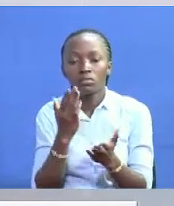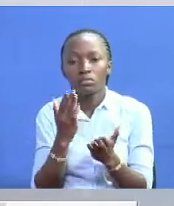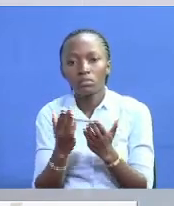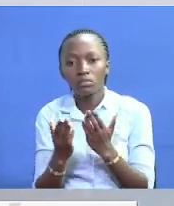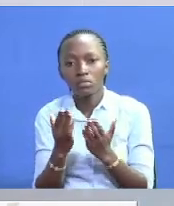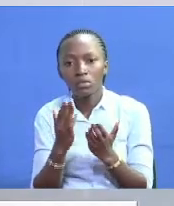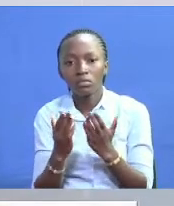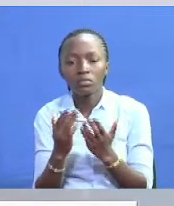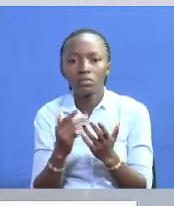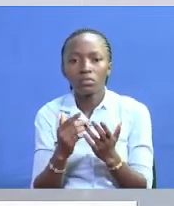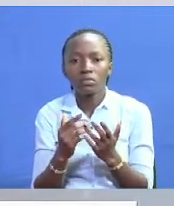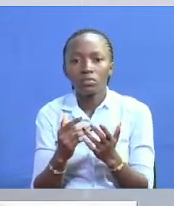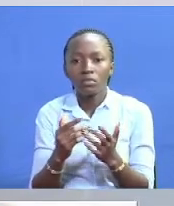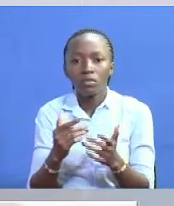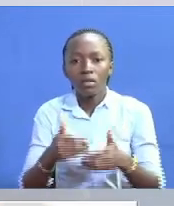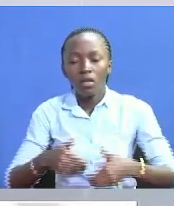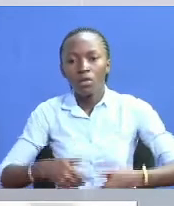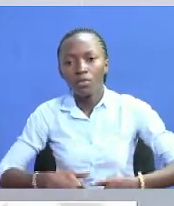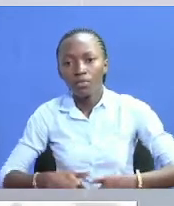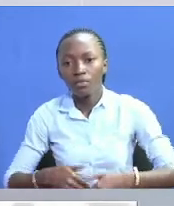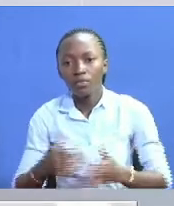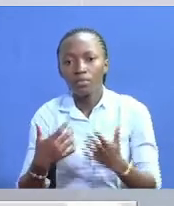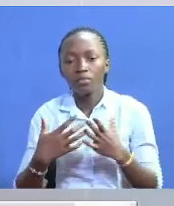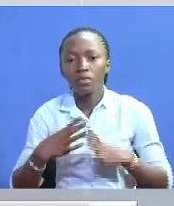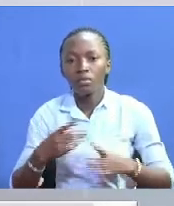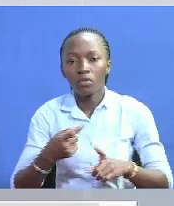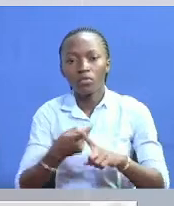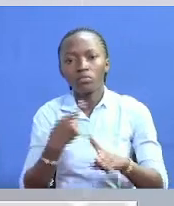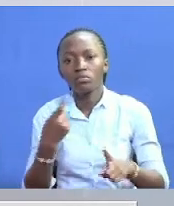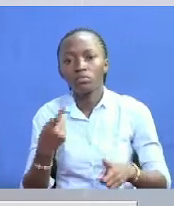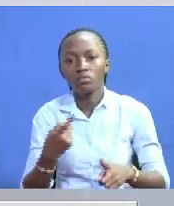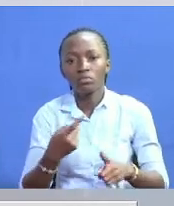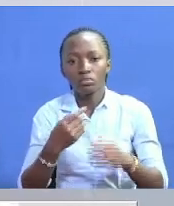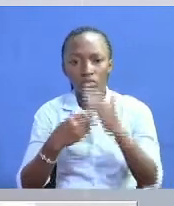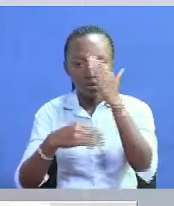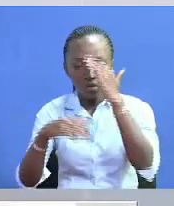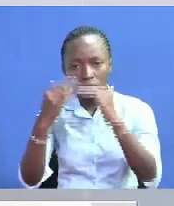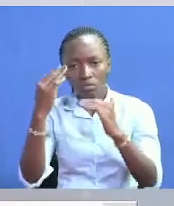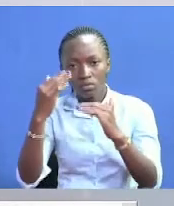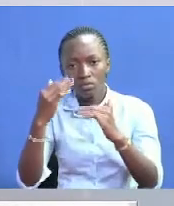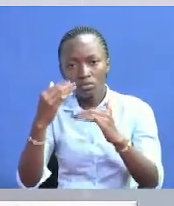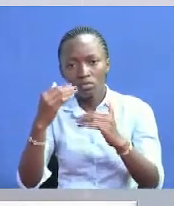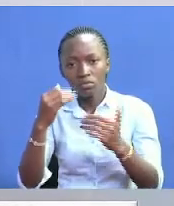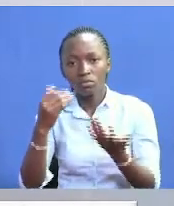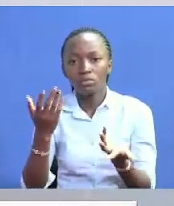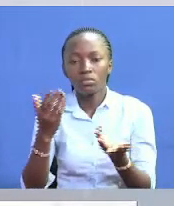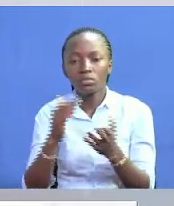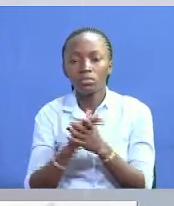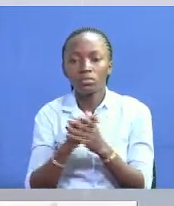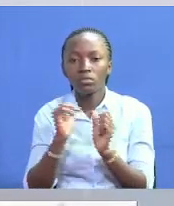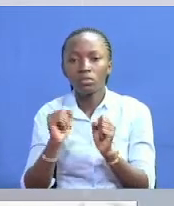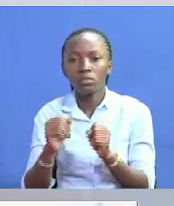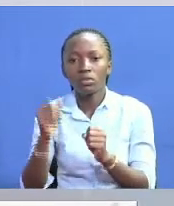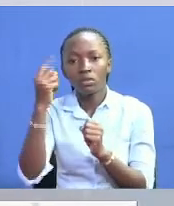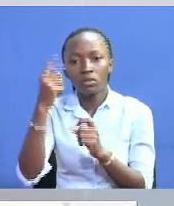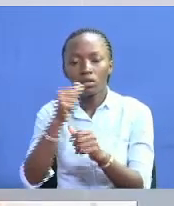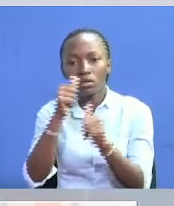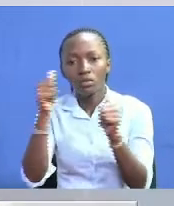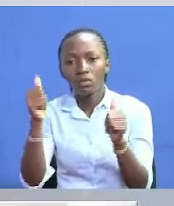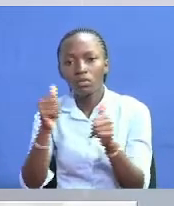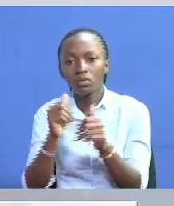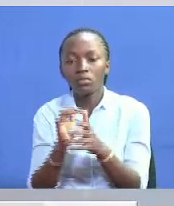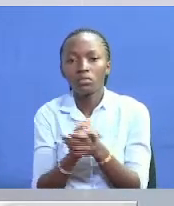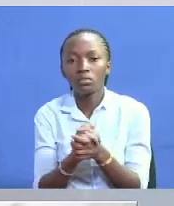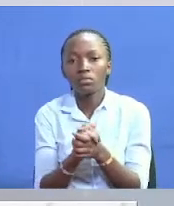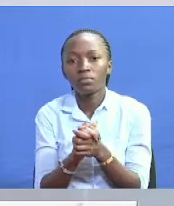the tertiary learning institutions, you understand some of these policies better than the people who elect leaders to go and make them in parliament. So what